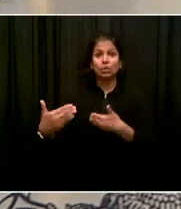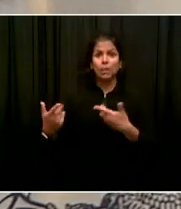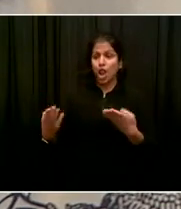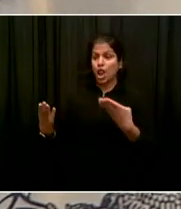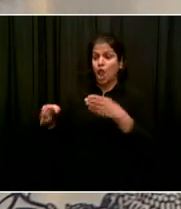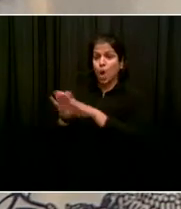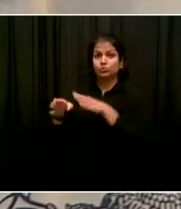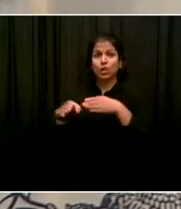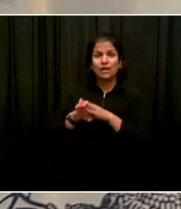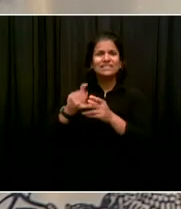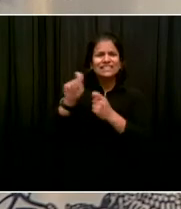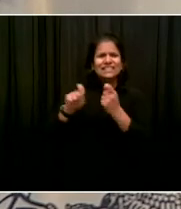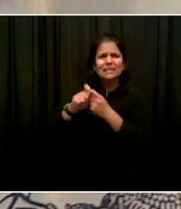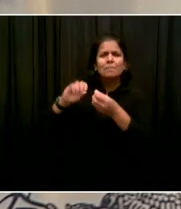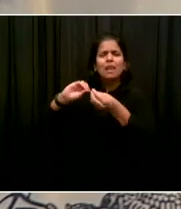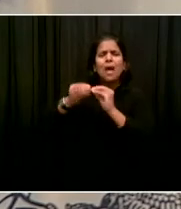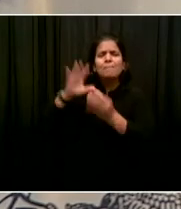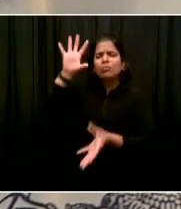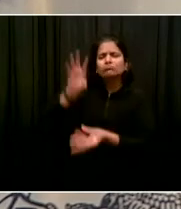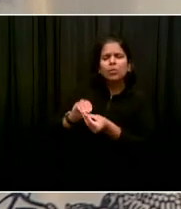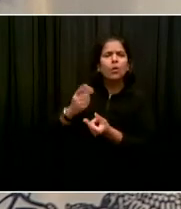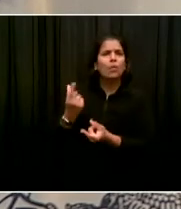here,